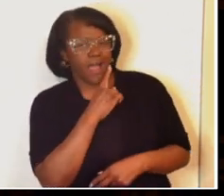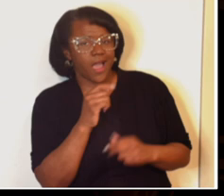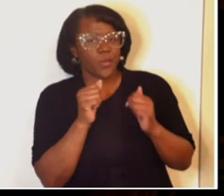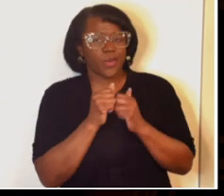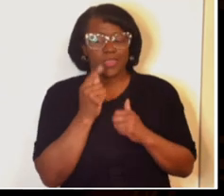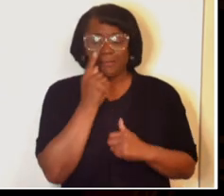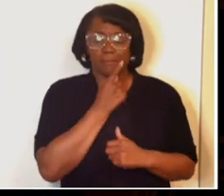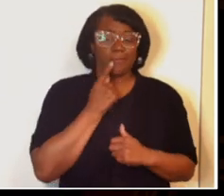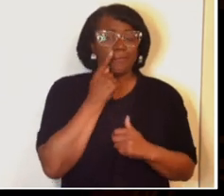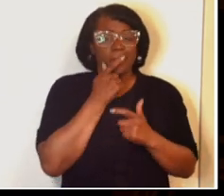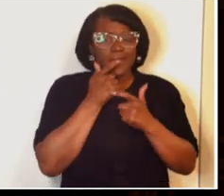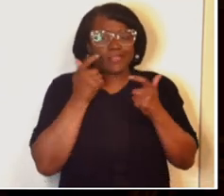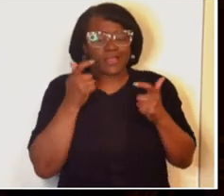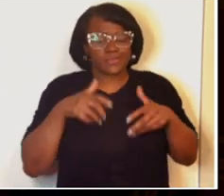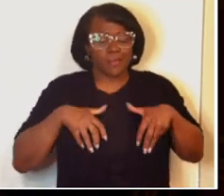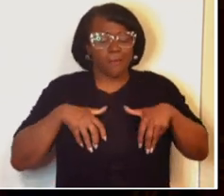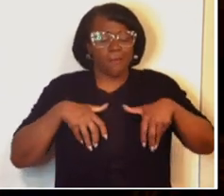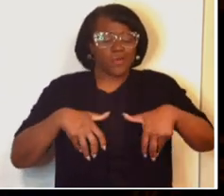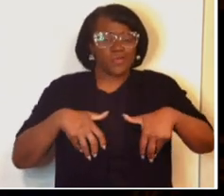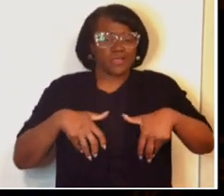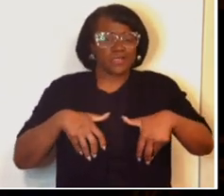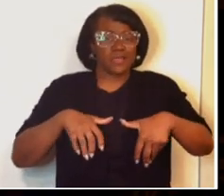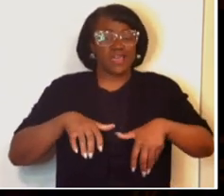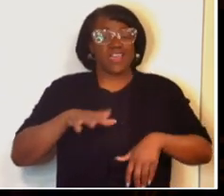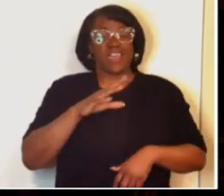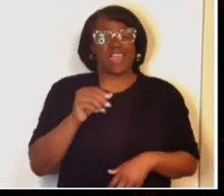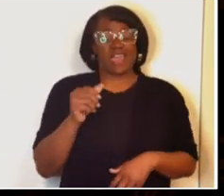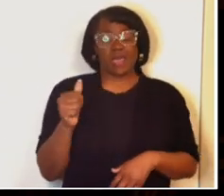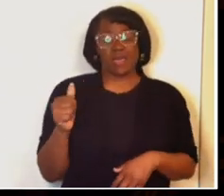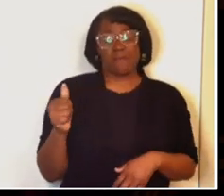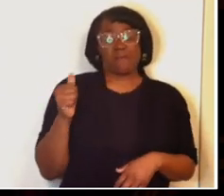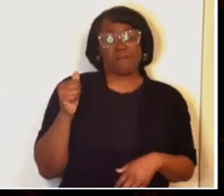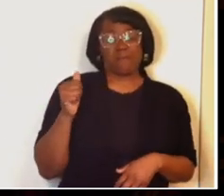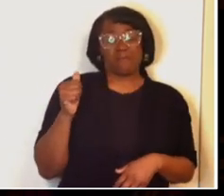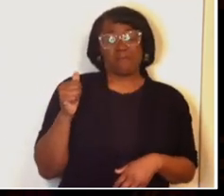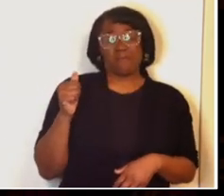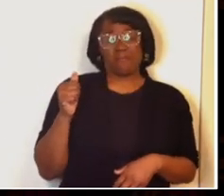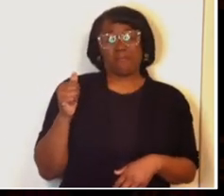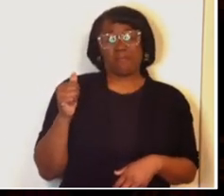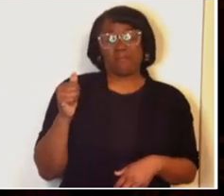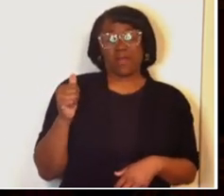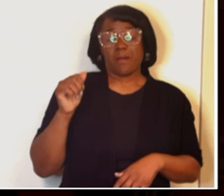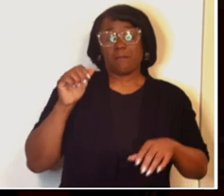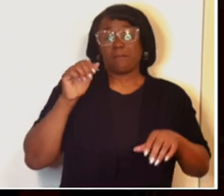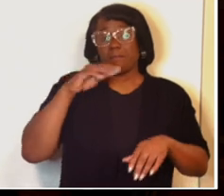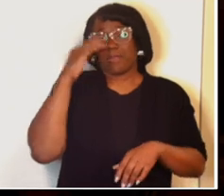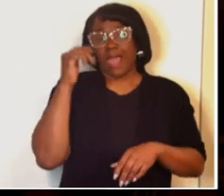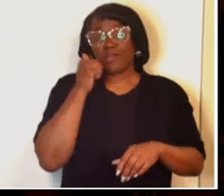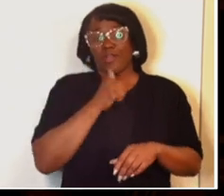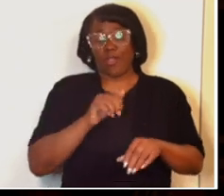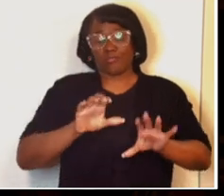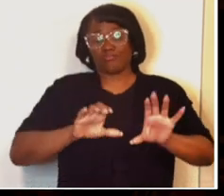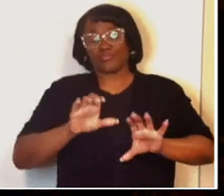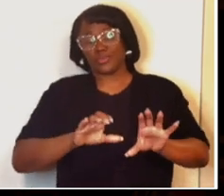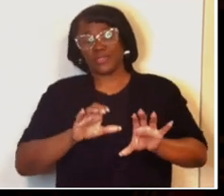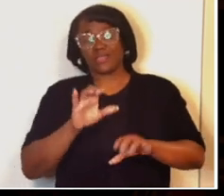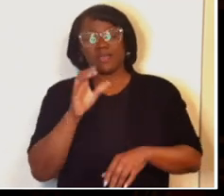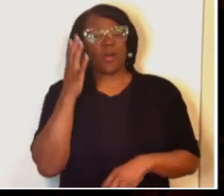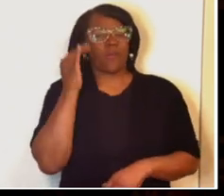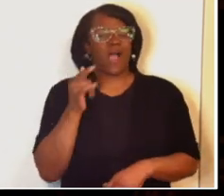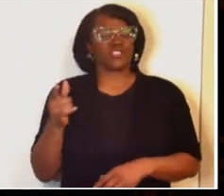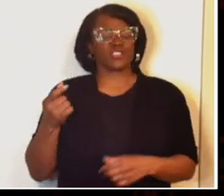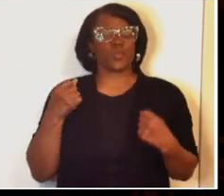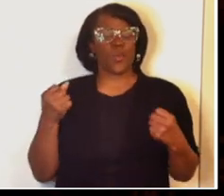and black girl booty, courtesy of Stairmaster. Rommel was back on the line with me sooner than I expected. Okay, what's the